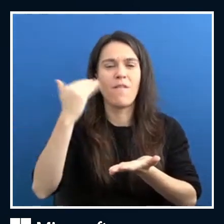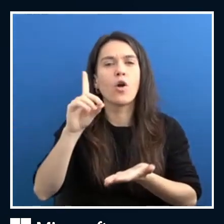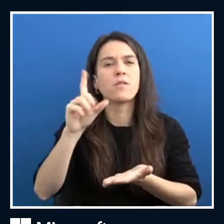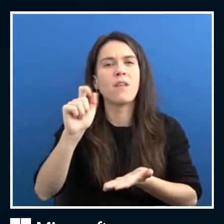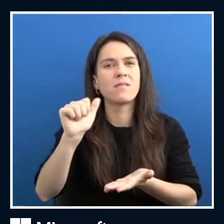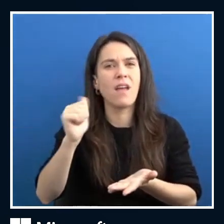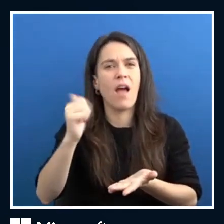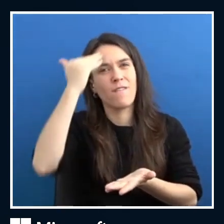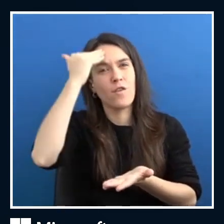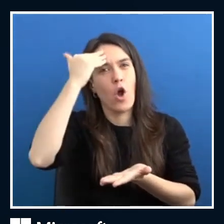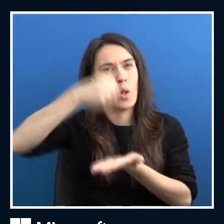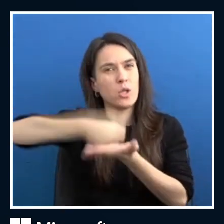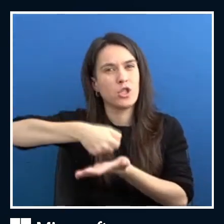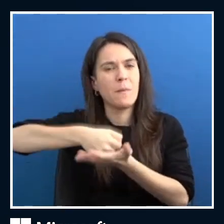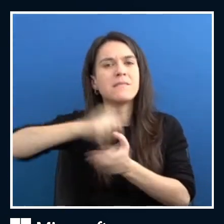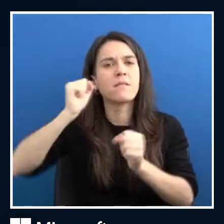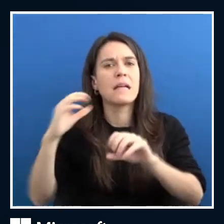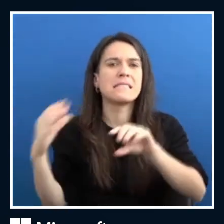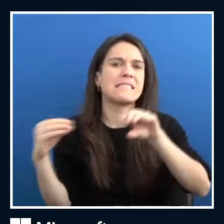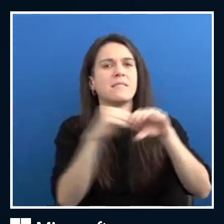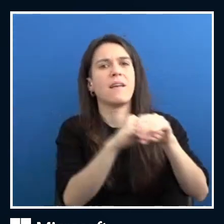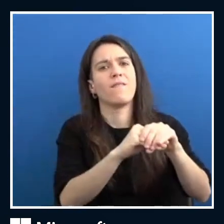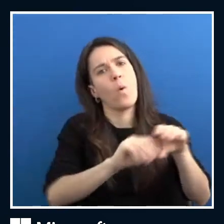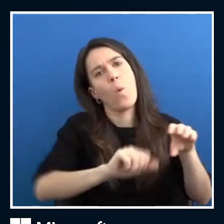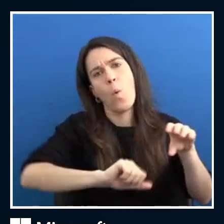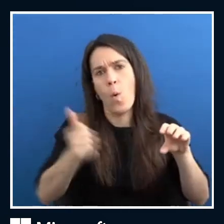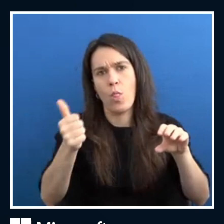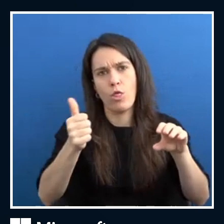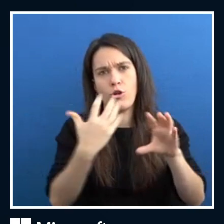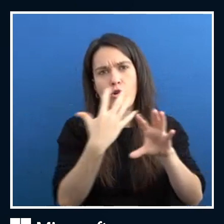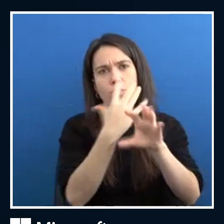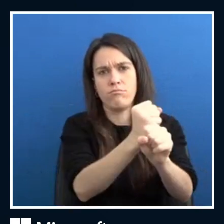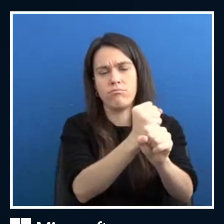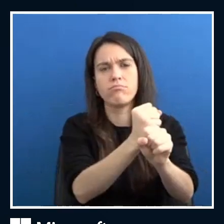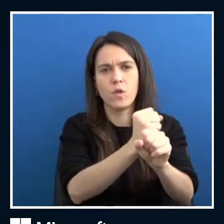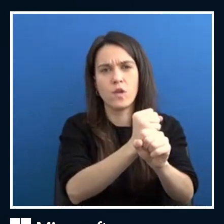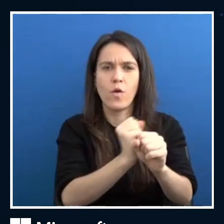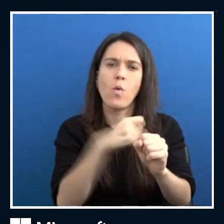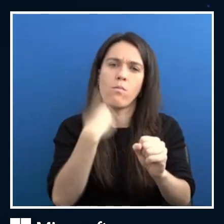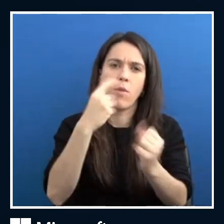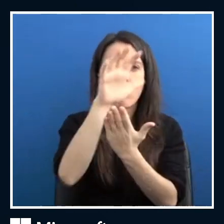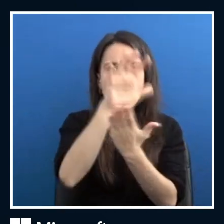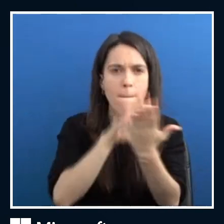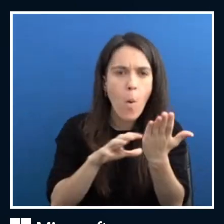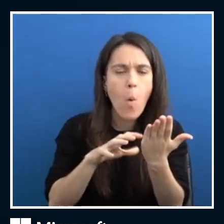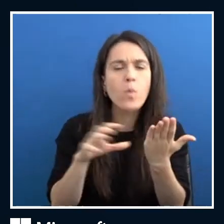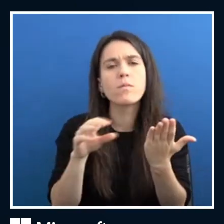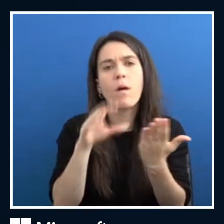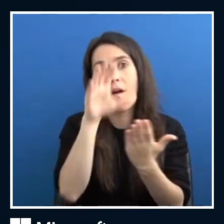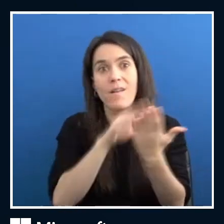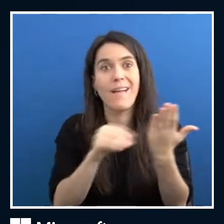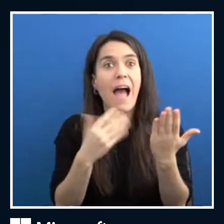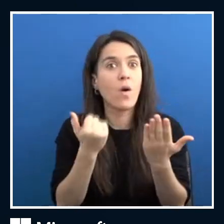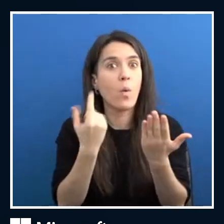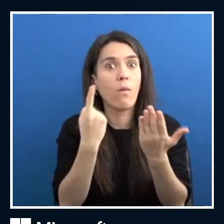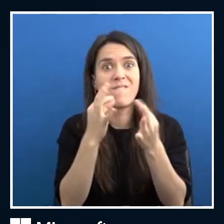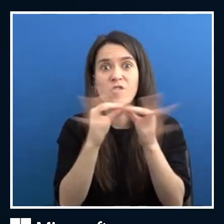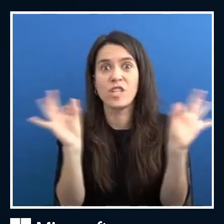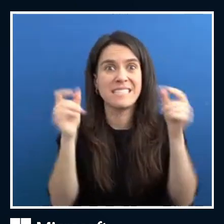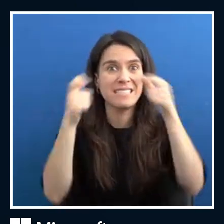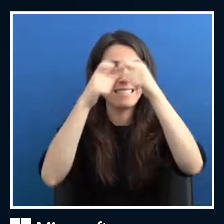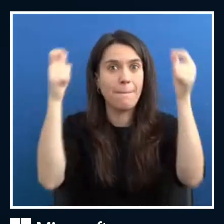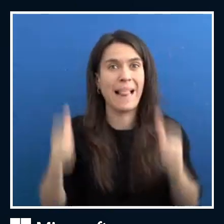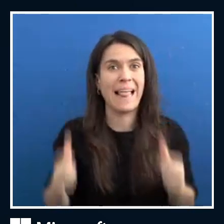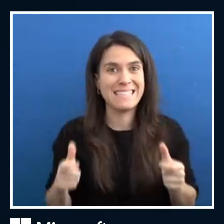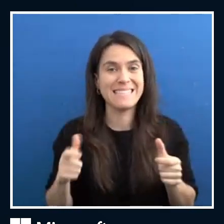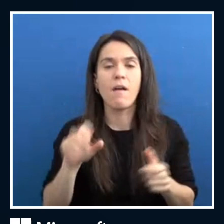saved within another storage account to do reporting on it. So there's a free template by Microsoft that can connect